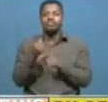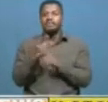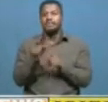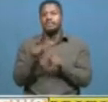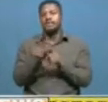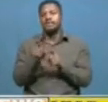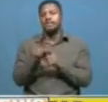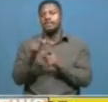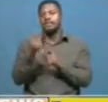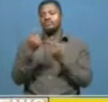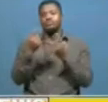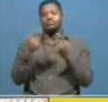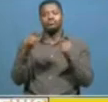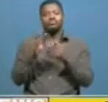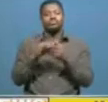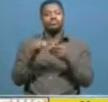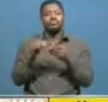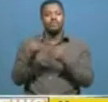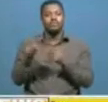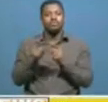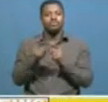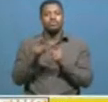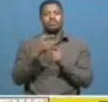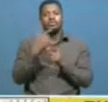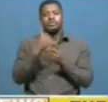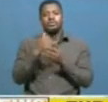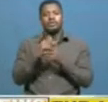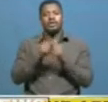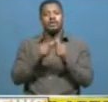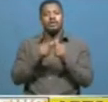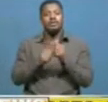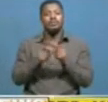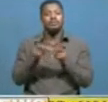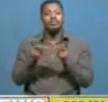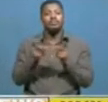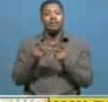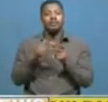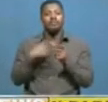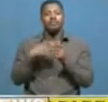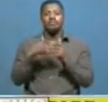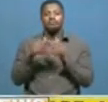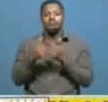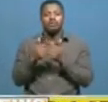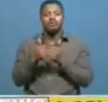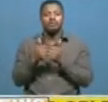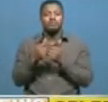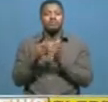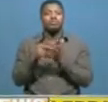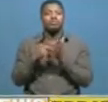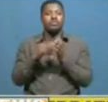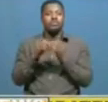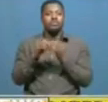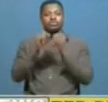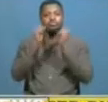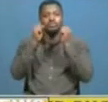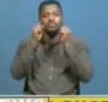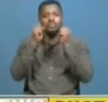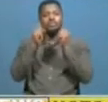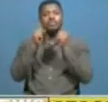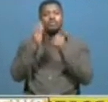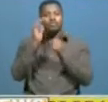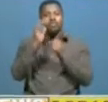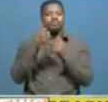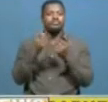any success story, Minata says, in every endeavor, there are challenges that require determination,